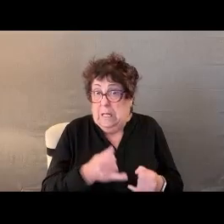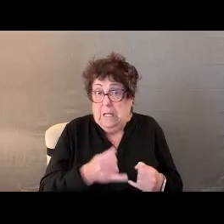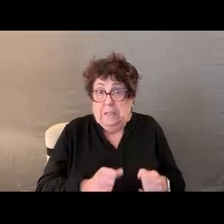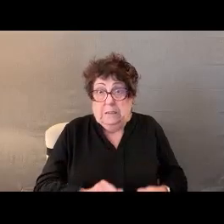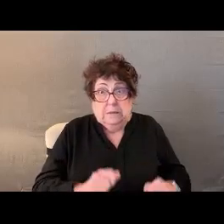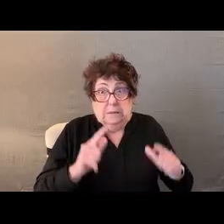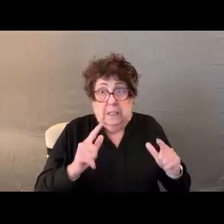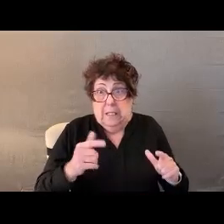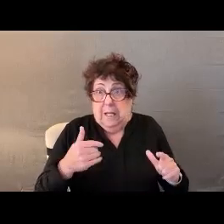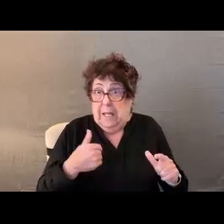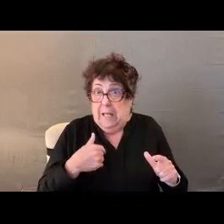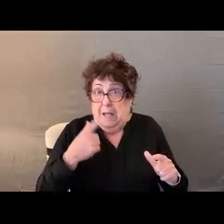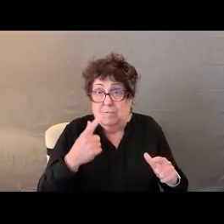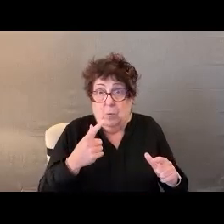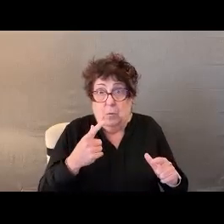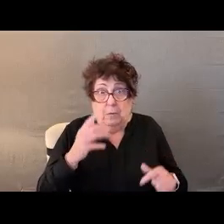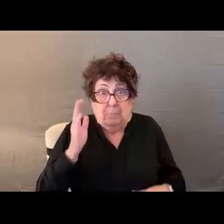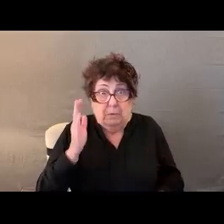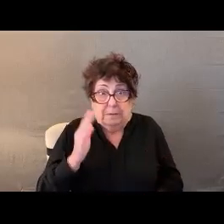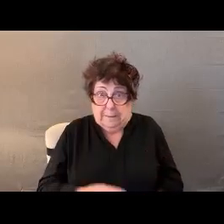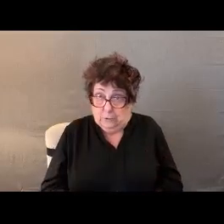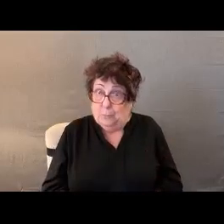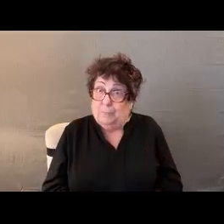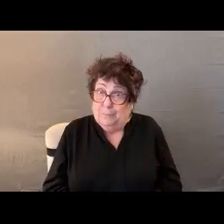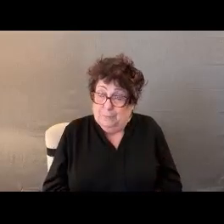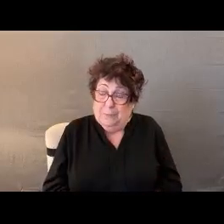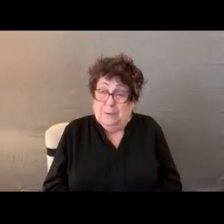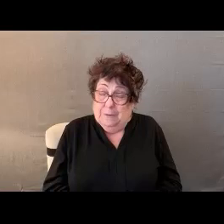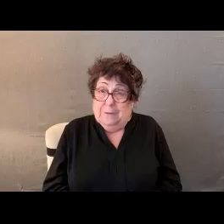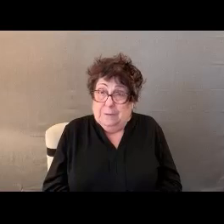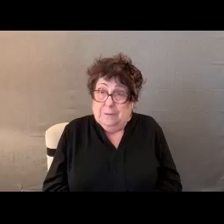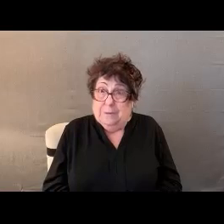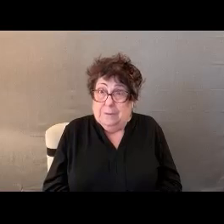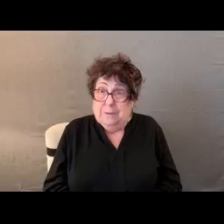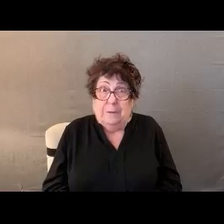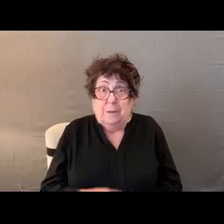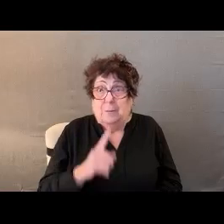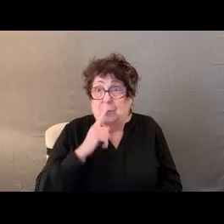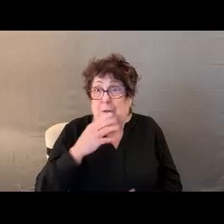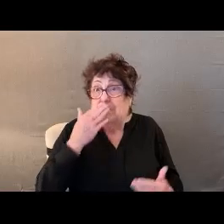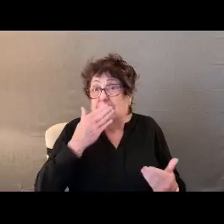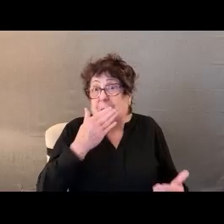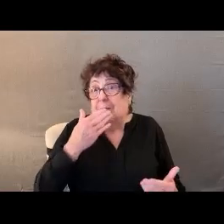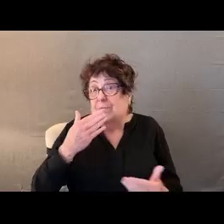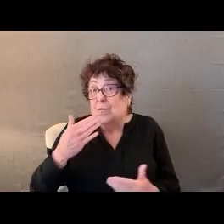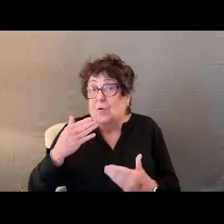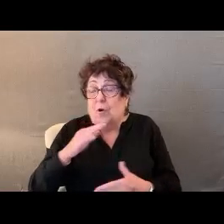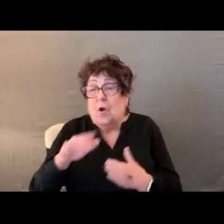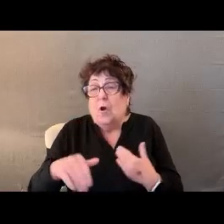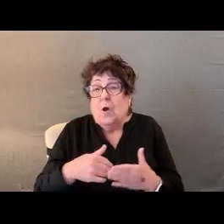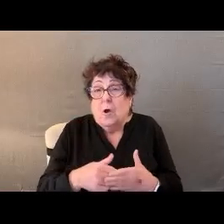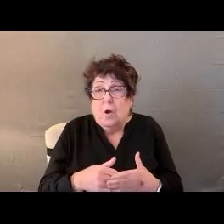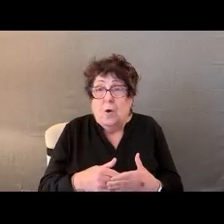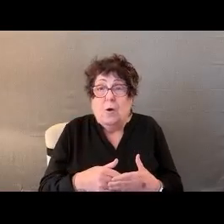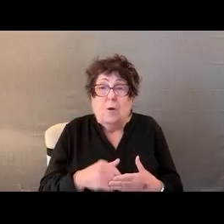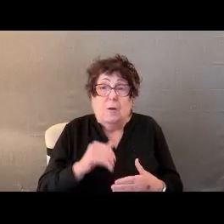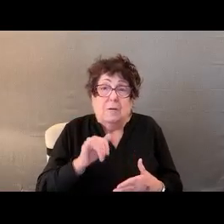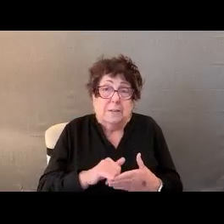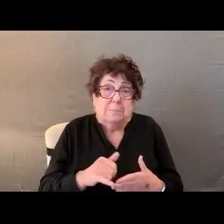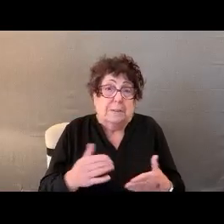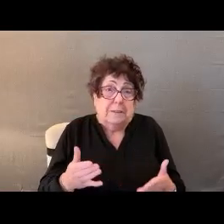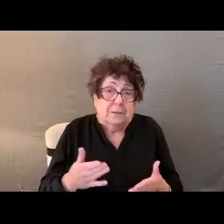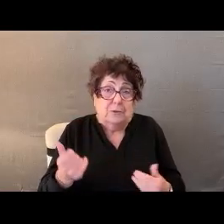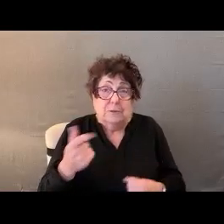for the presentation. I'm very thankful for everyone who has been here today, from Terry to all the panelists